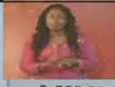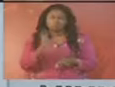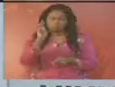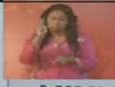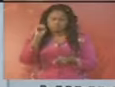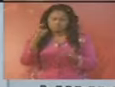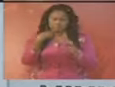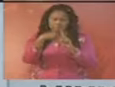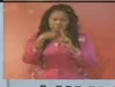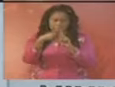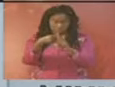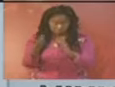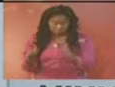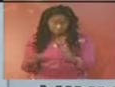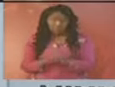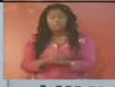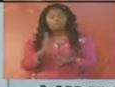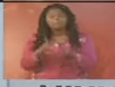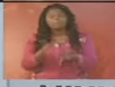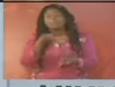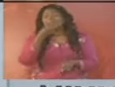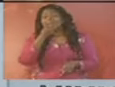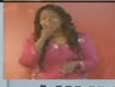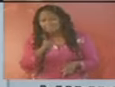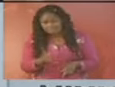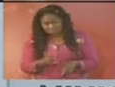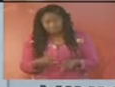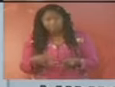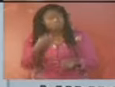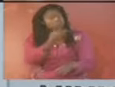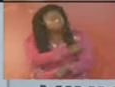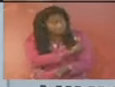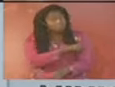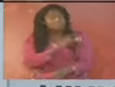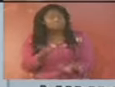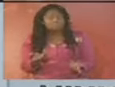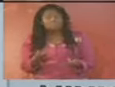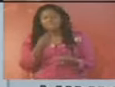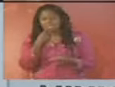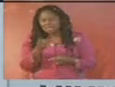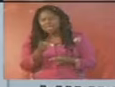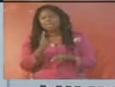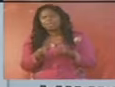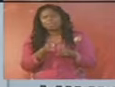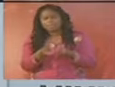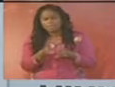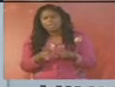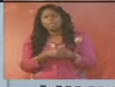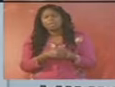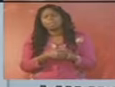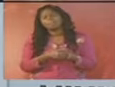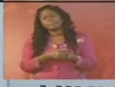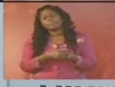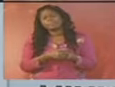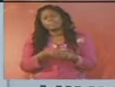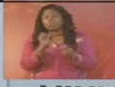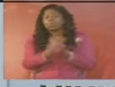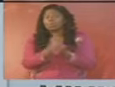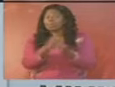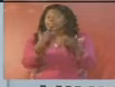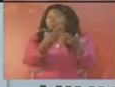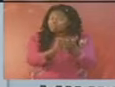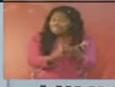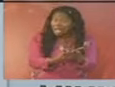diabetes, hypertension, and the like, our healthcare workers and other frontline workers, for example, persons in the prisons, police